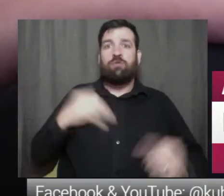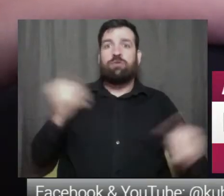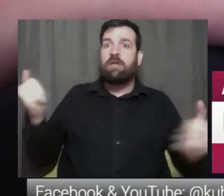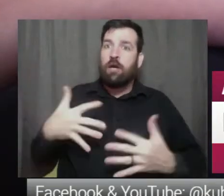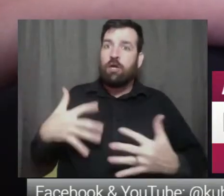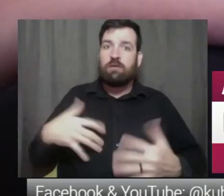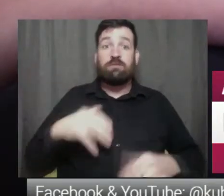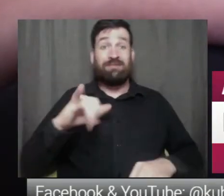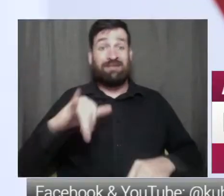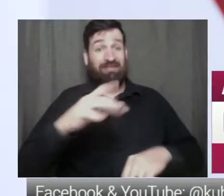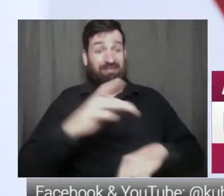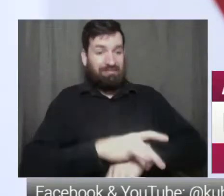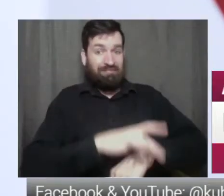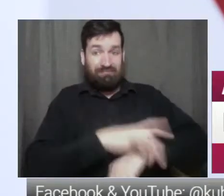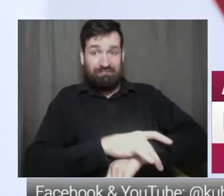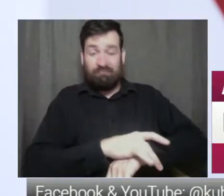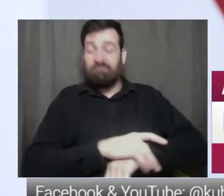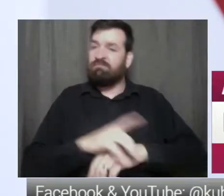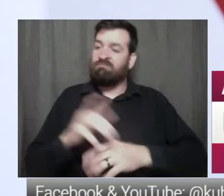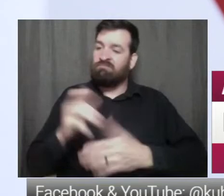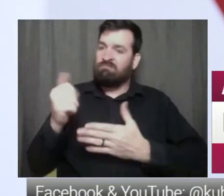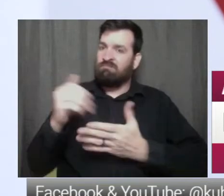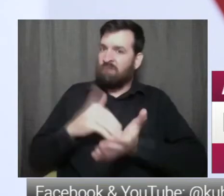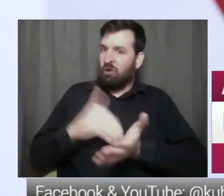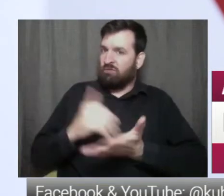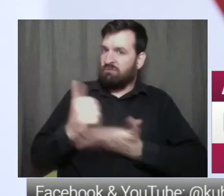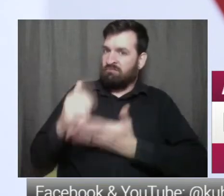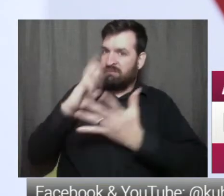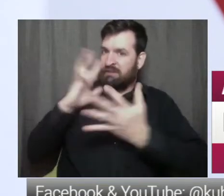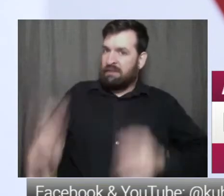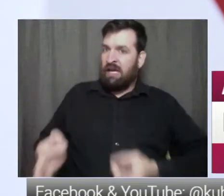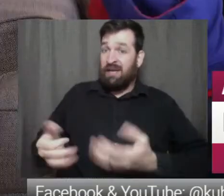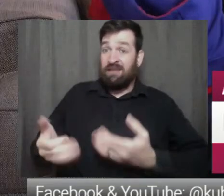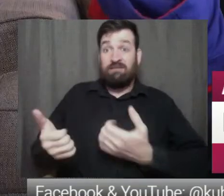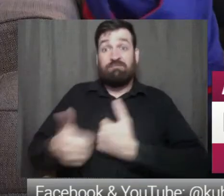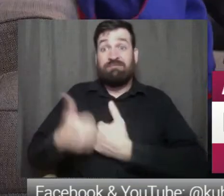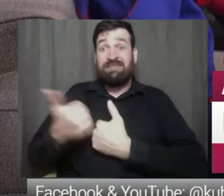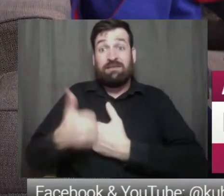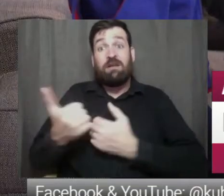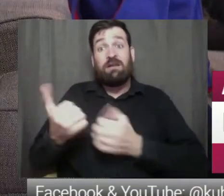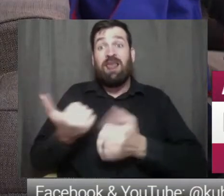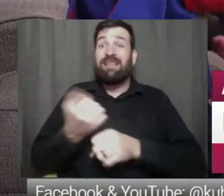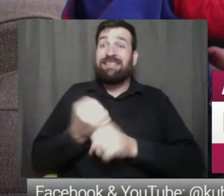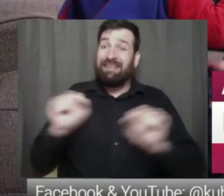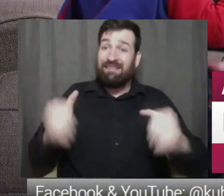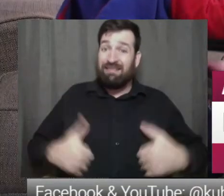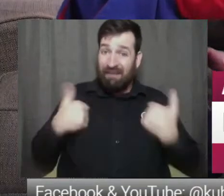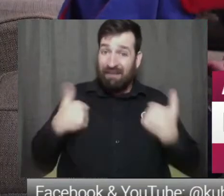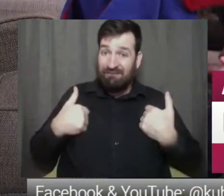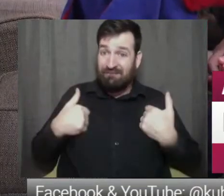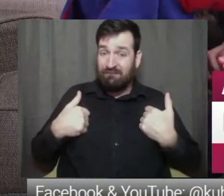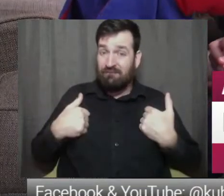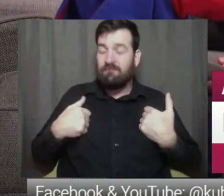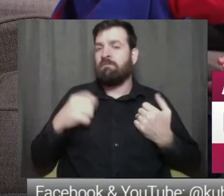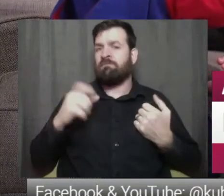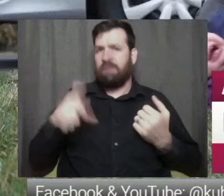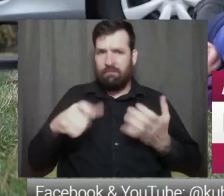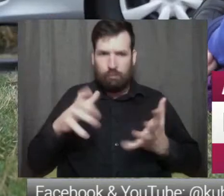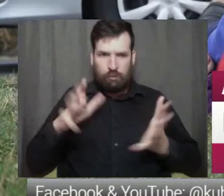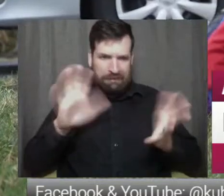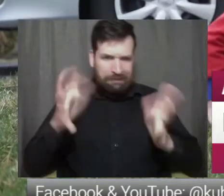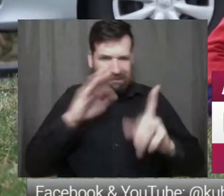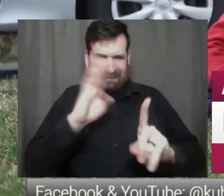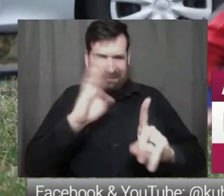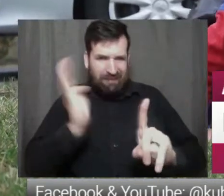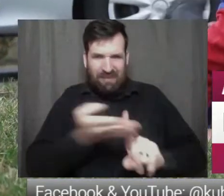wrist that helped doctors decide they needed to quickly perform a life-saving heart procedure, we need to somehow coax two of the cutest